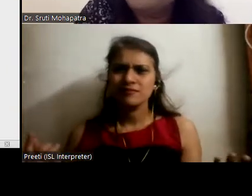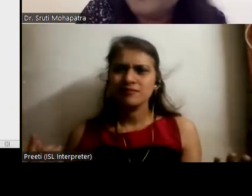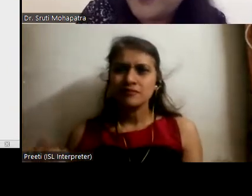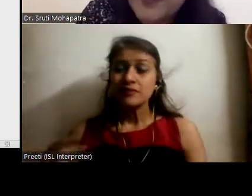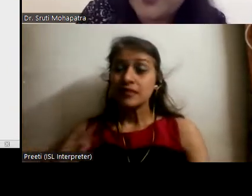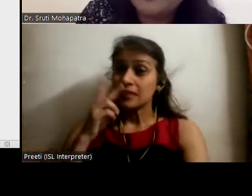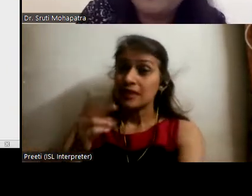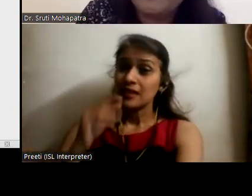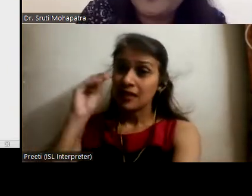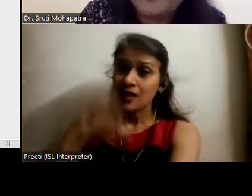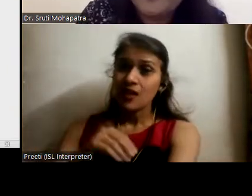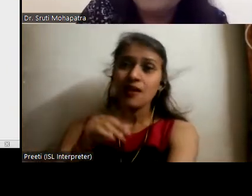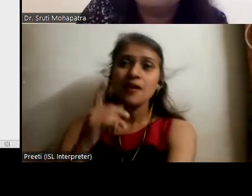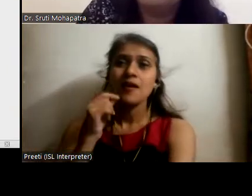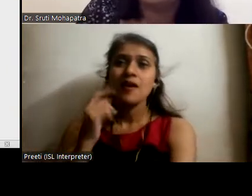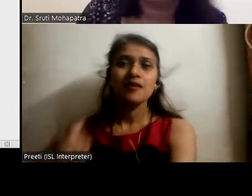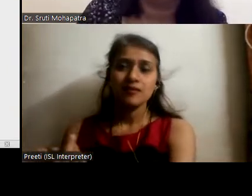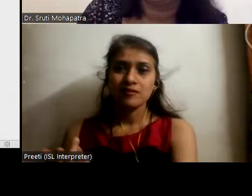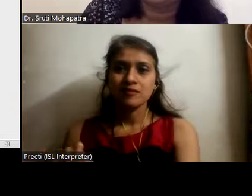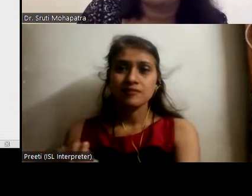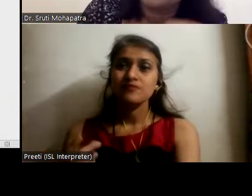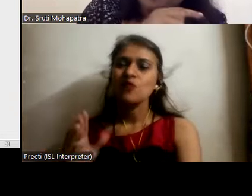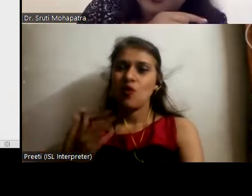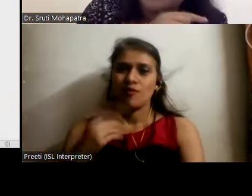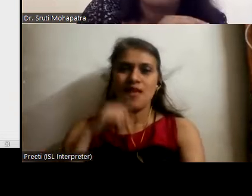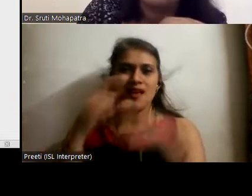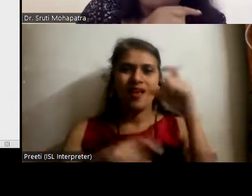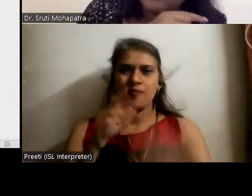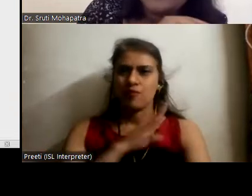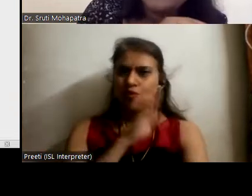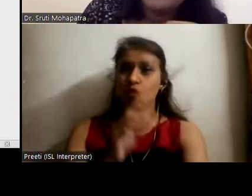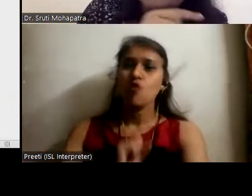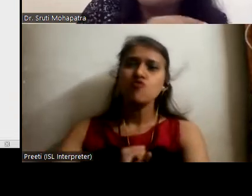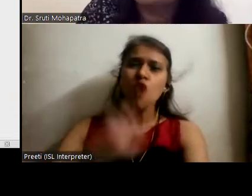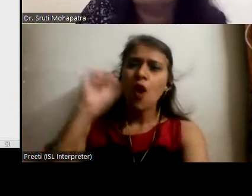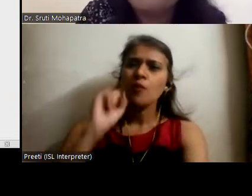very few representation of women. If you go to the corporate houses, go to the top, the board